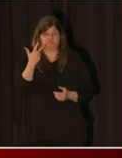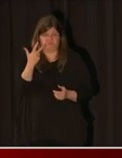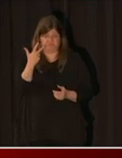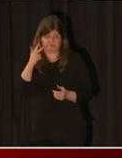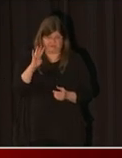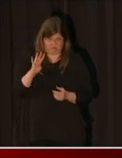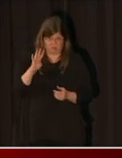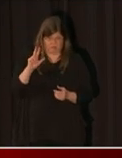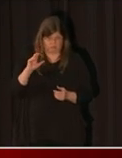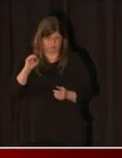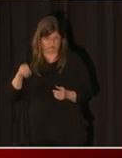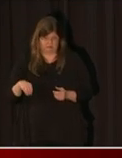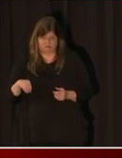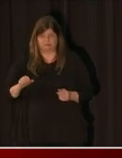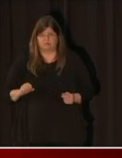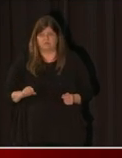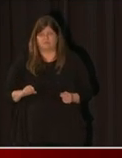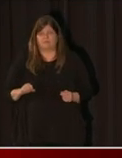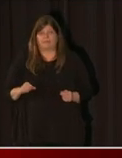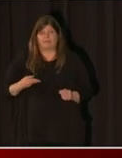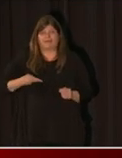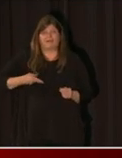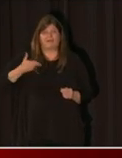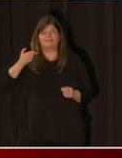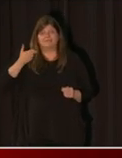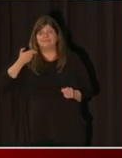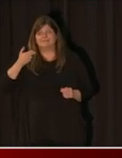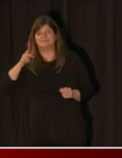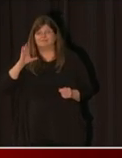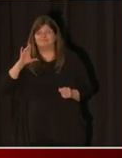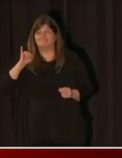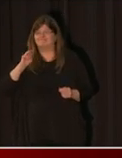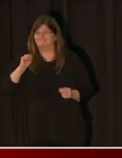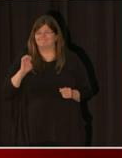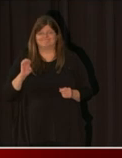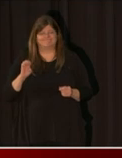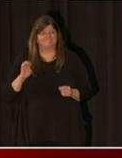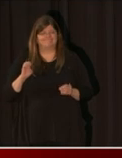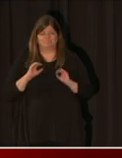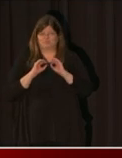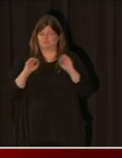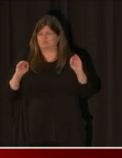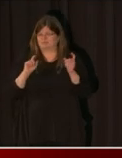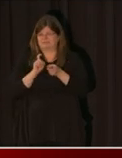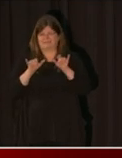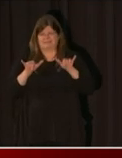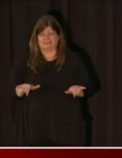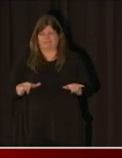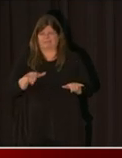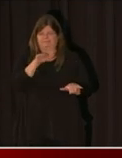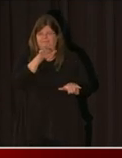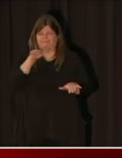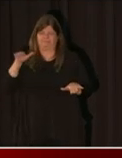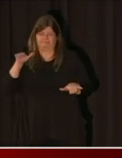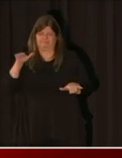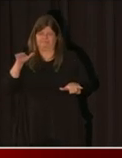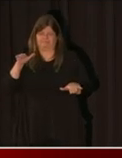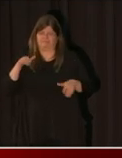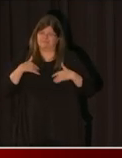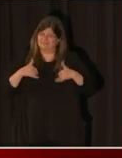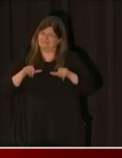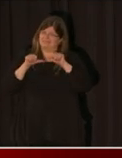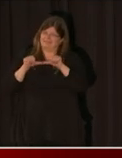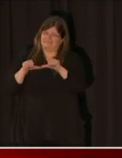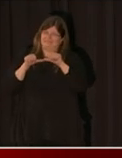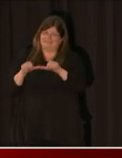are mostly unchanged, and while we continue to see members of our community use